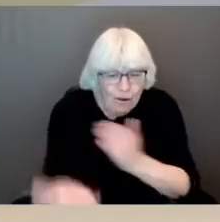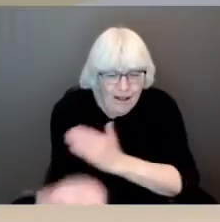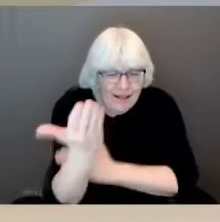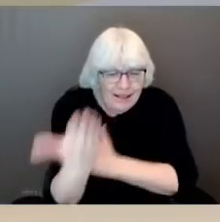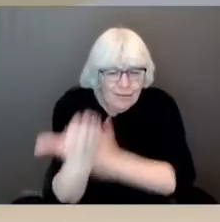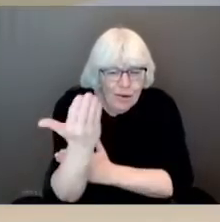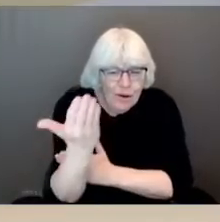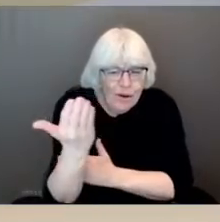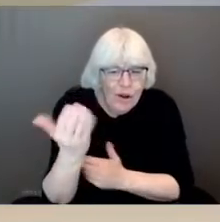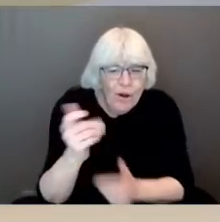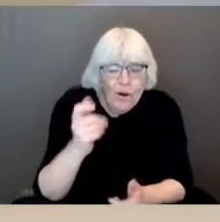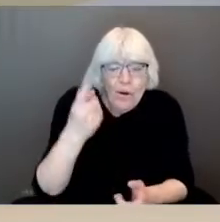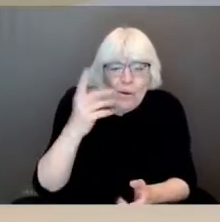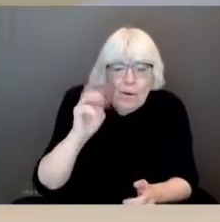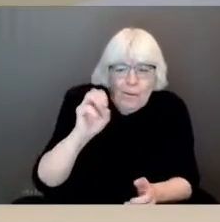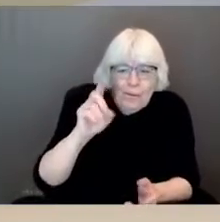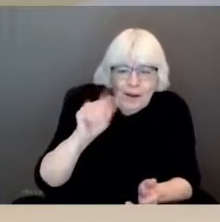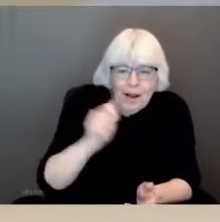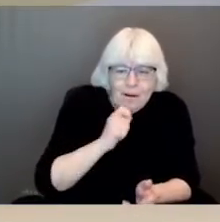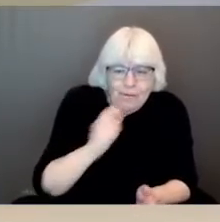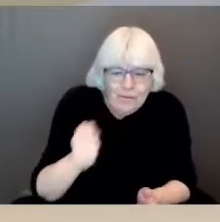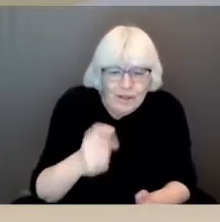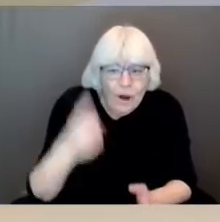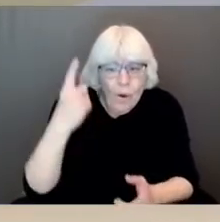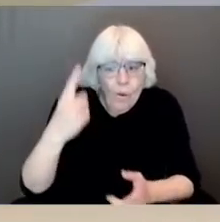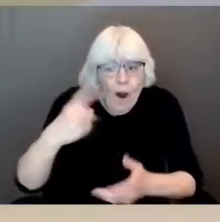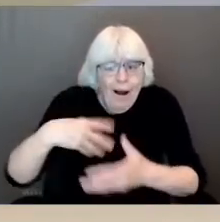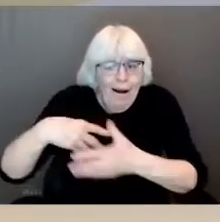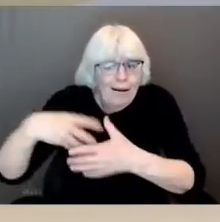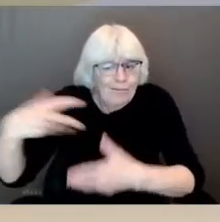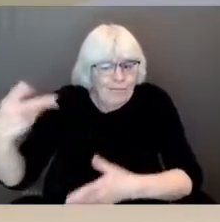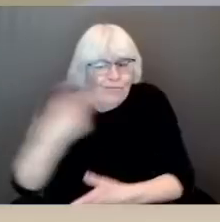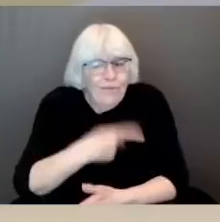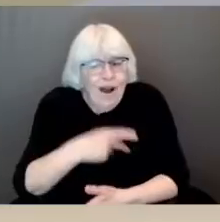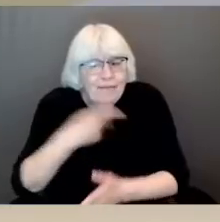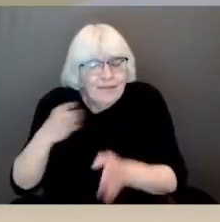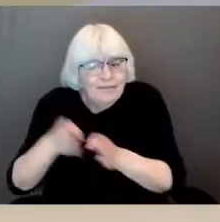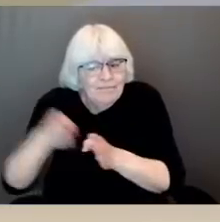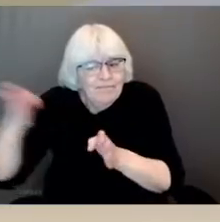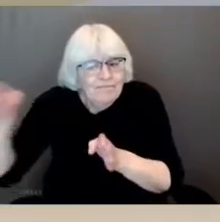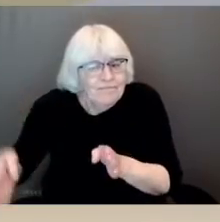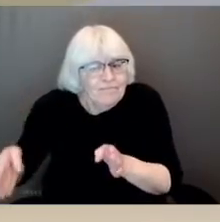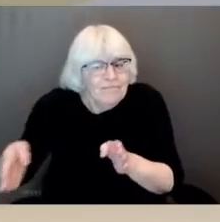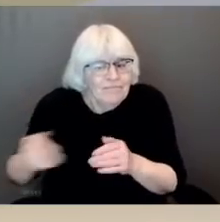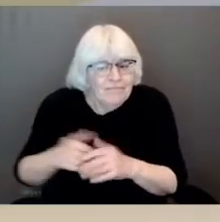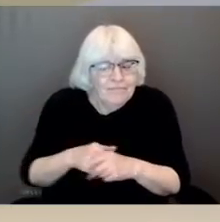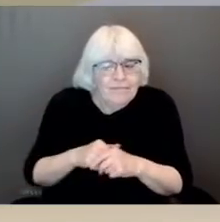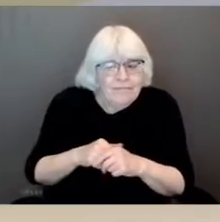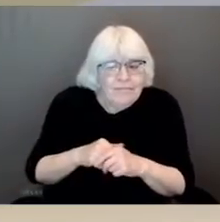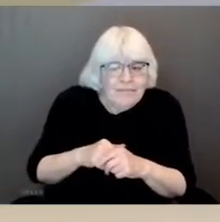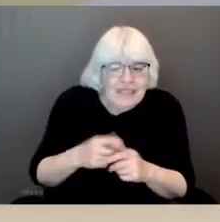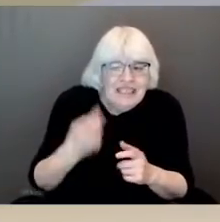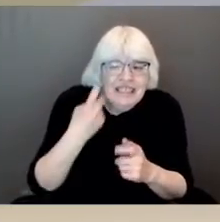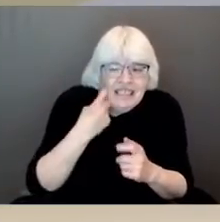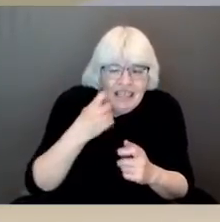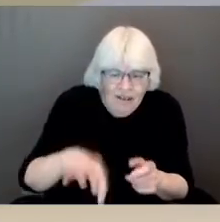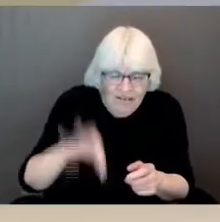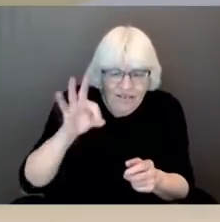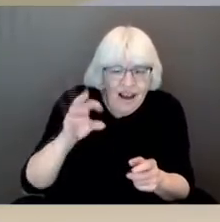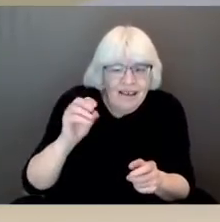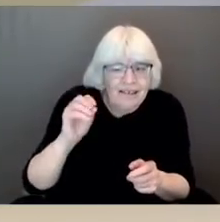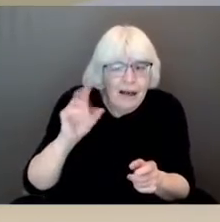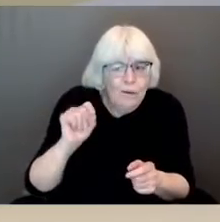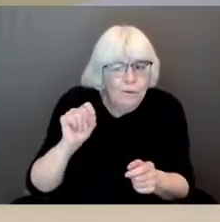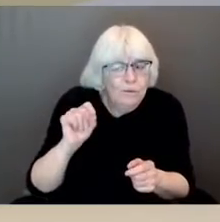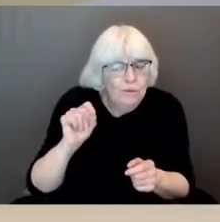provinces about that I just was made aware of, where they indicated they were actually